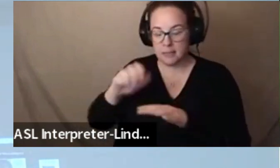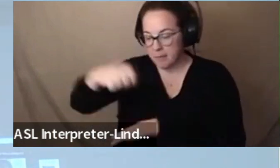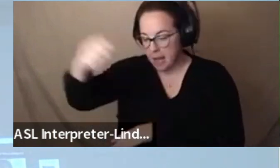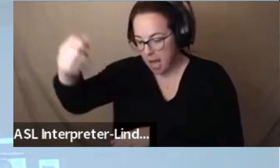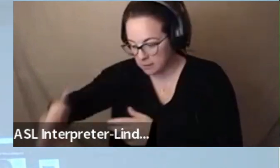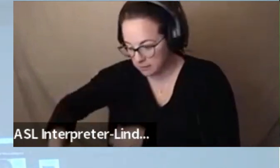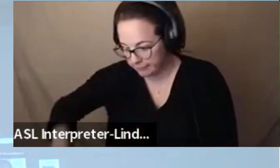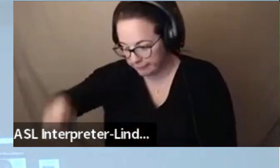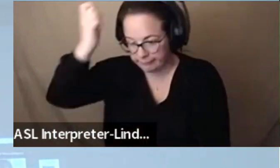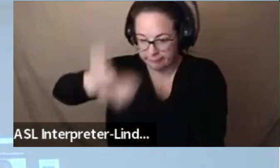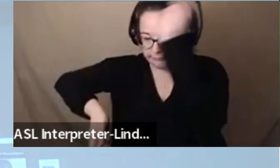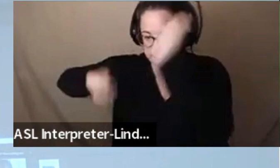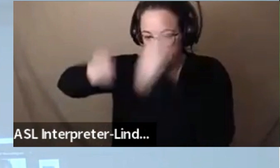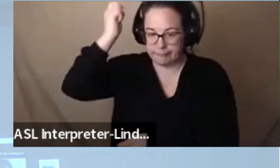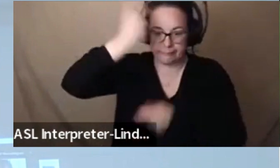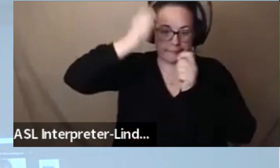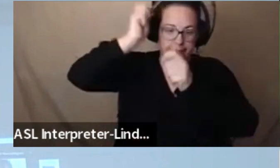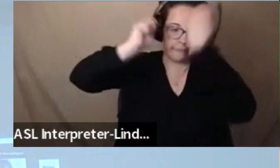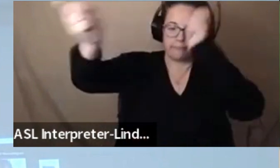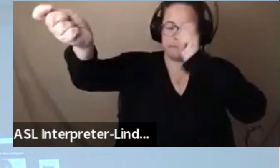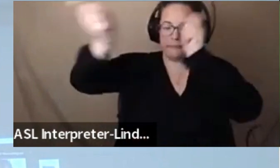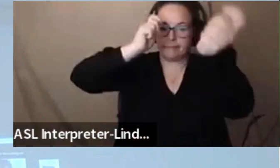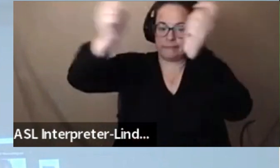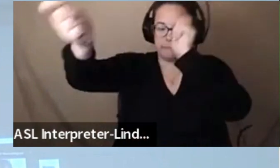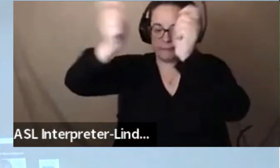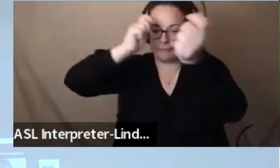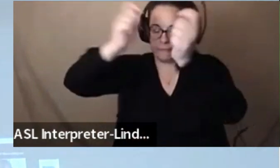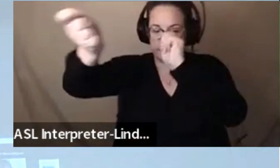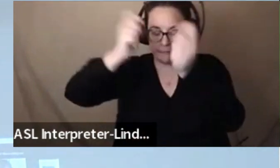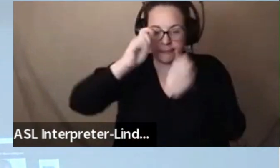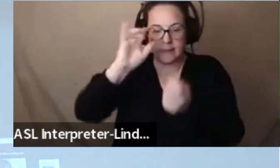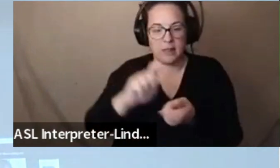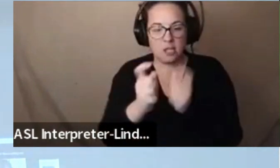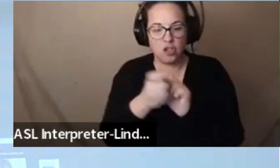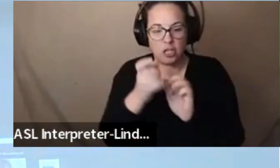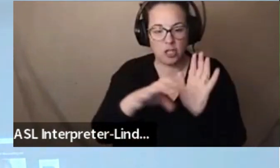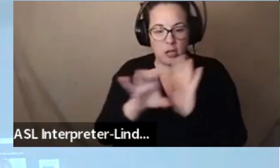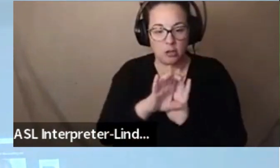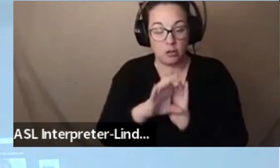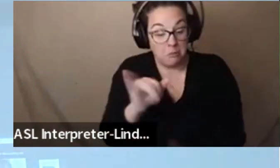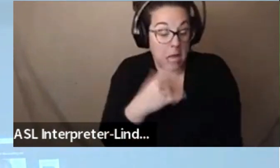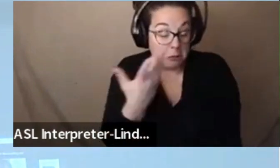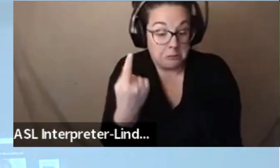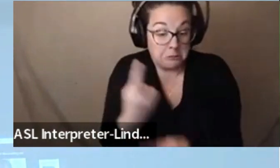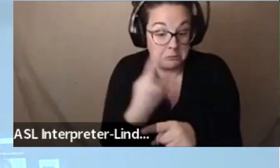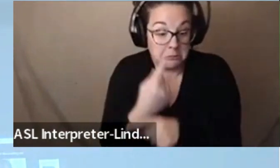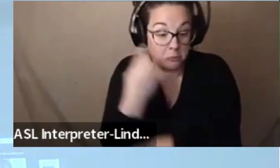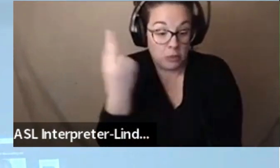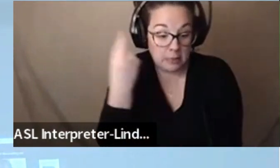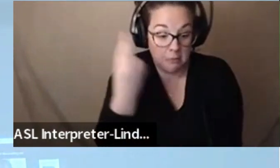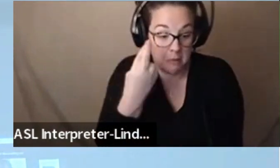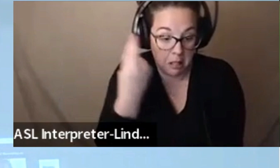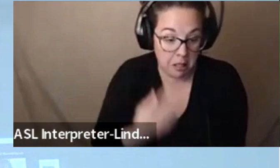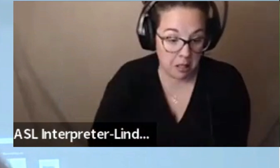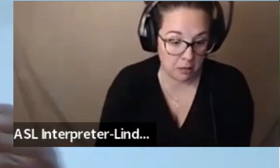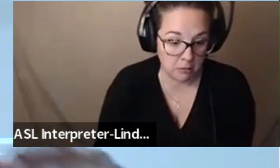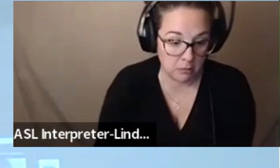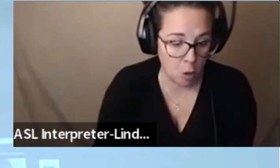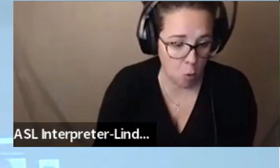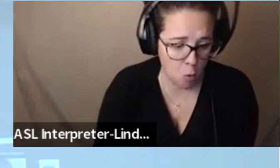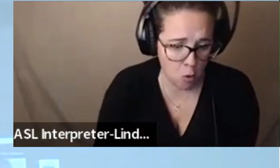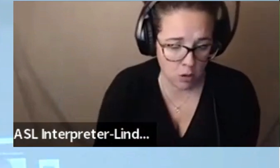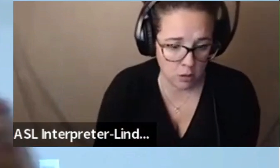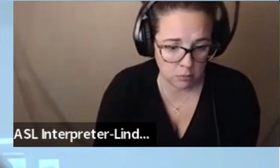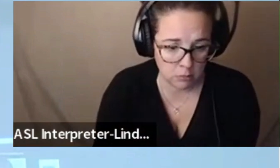up box, essentially. Sounds a bit like that's how Shakespeare would have done it, and that's a perfectly reasonable way to do it. Just as